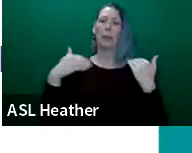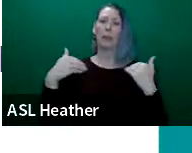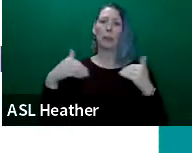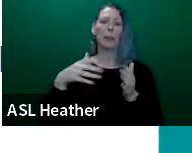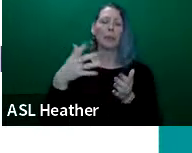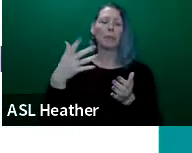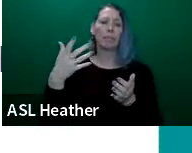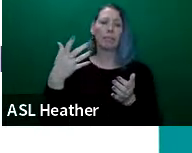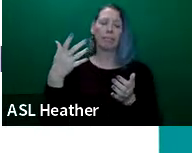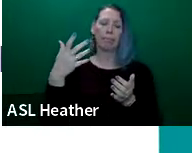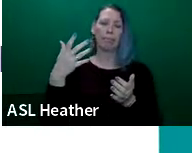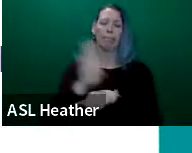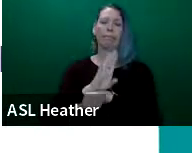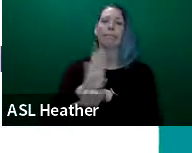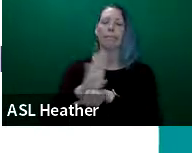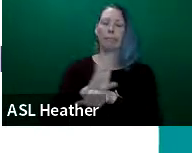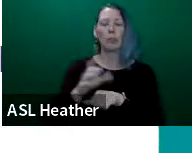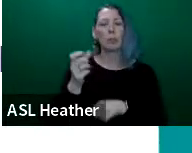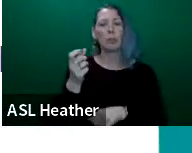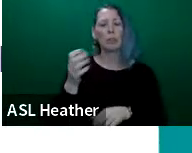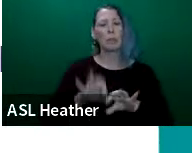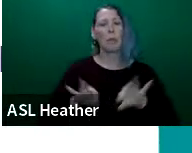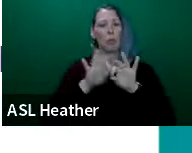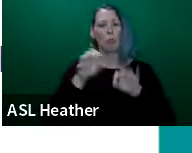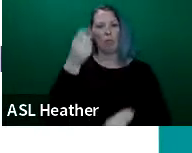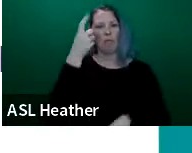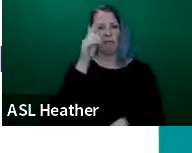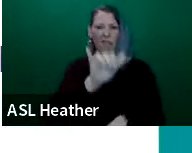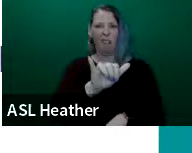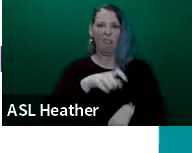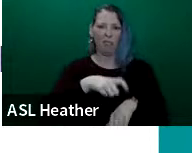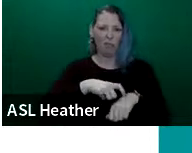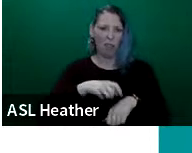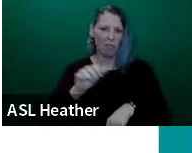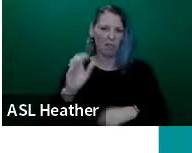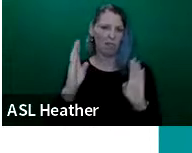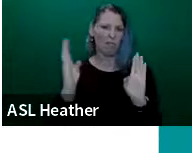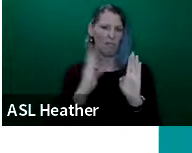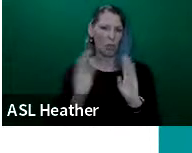it's critical to understand that travel pattern as well. Next slide.